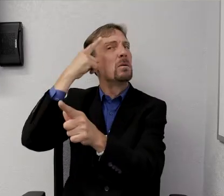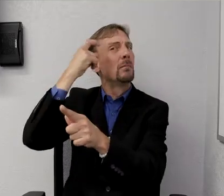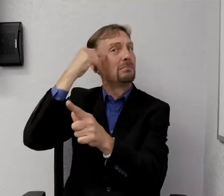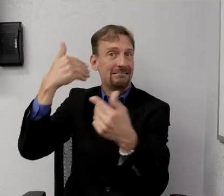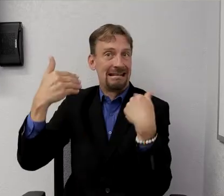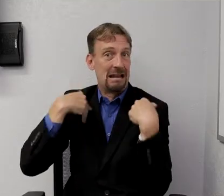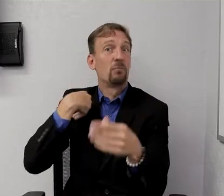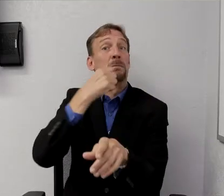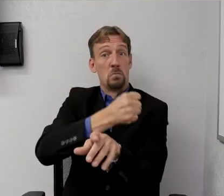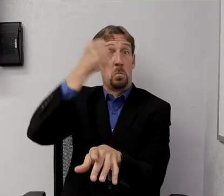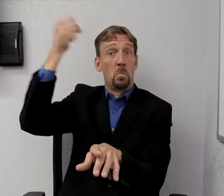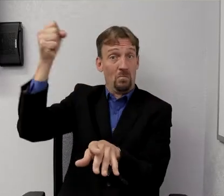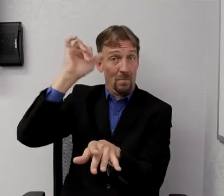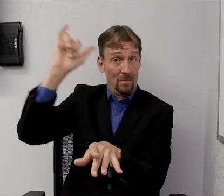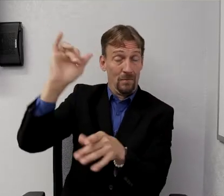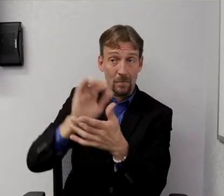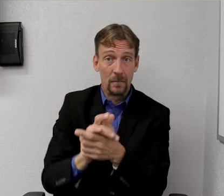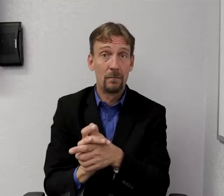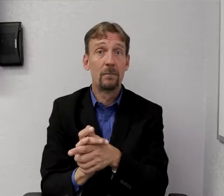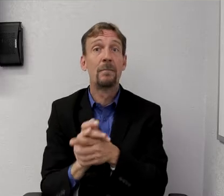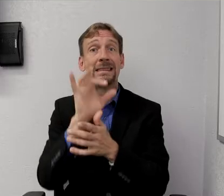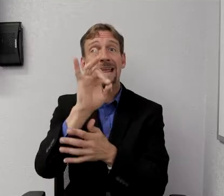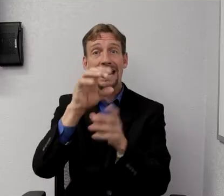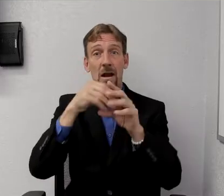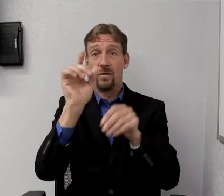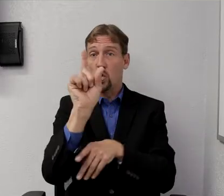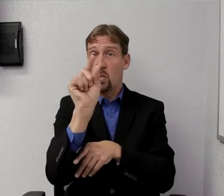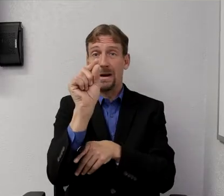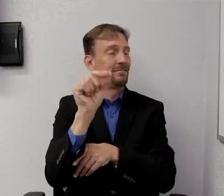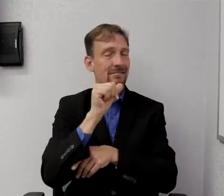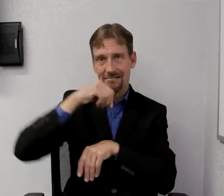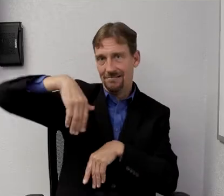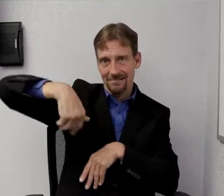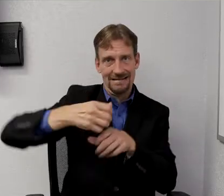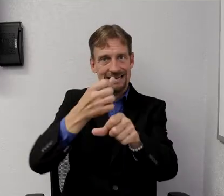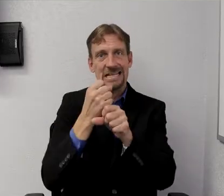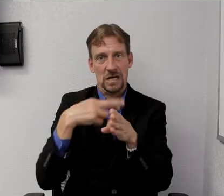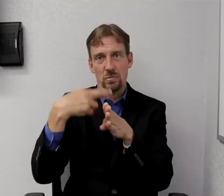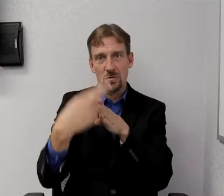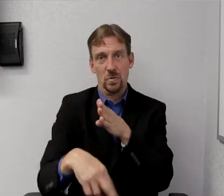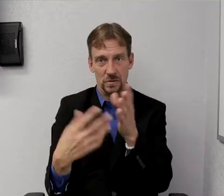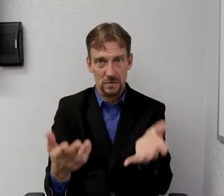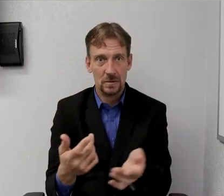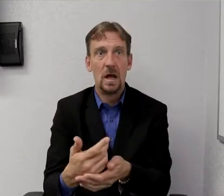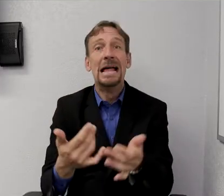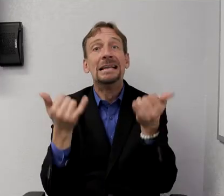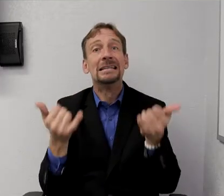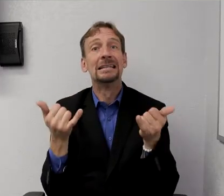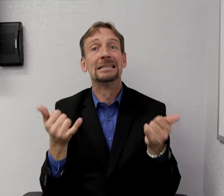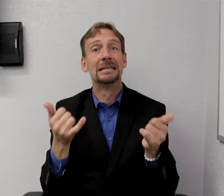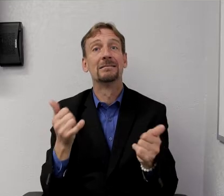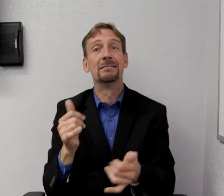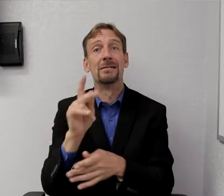8 of the 20, we're still waiting on results from them. To date, Cahuilla Delta has